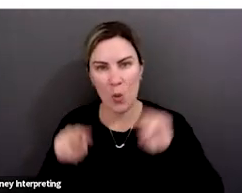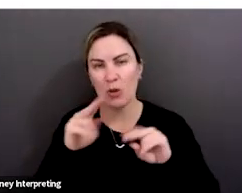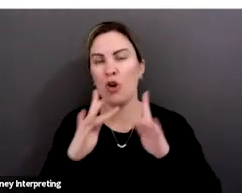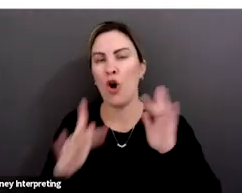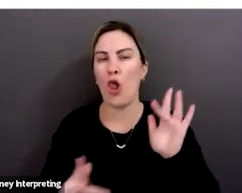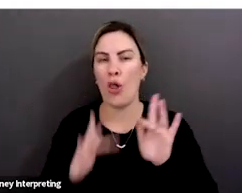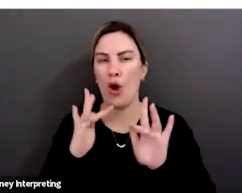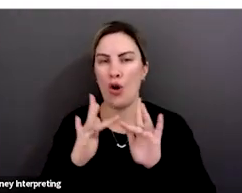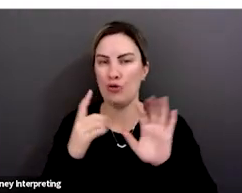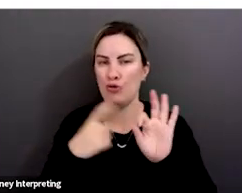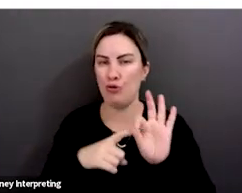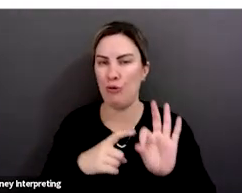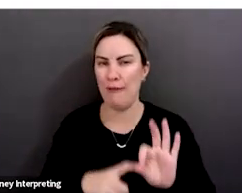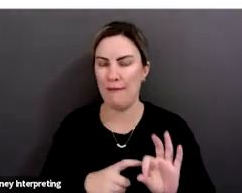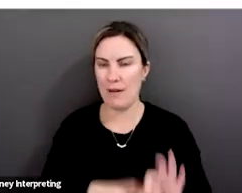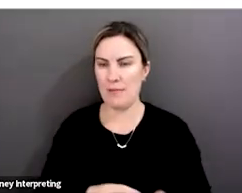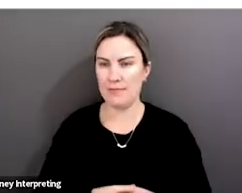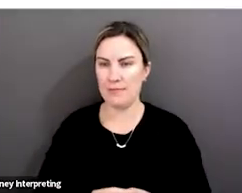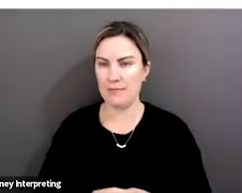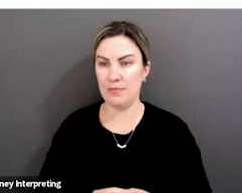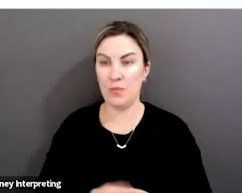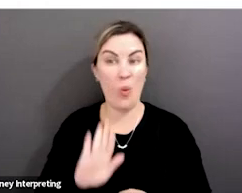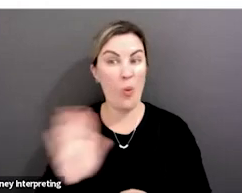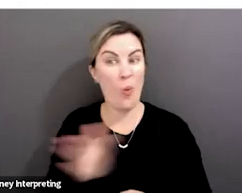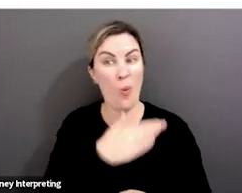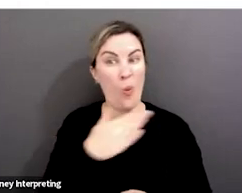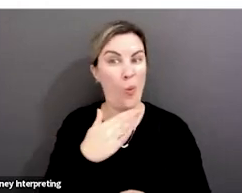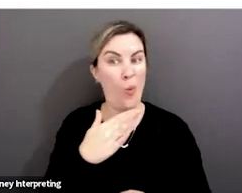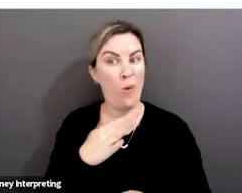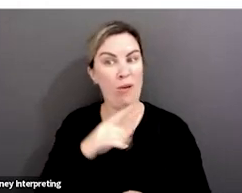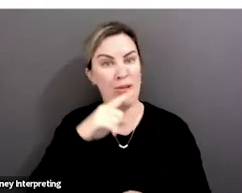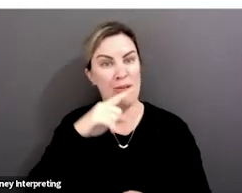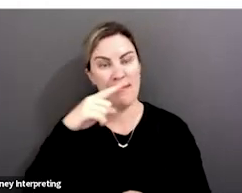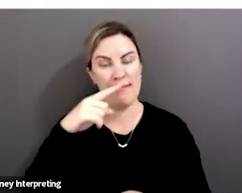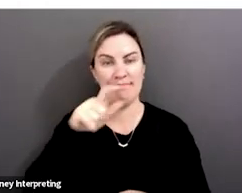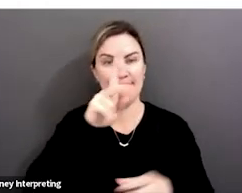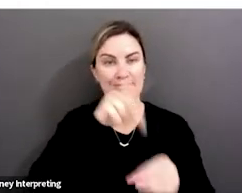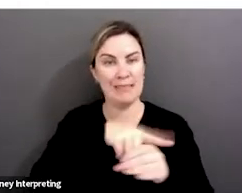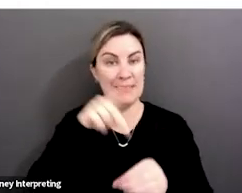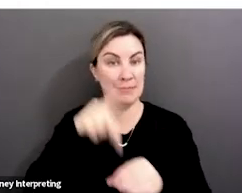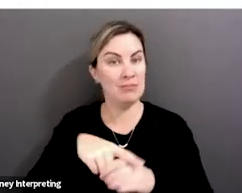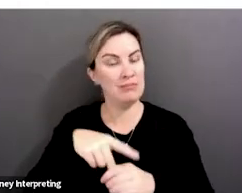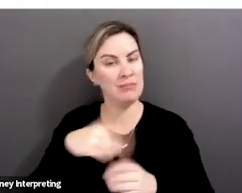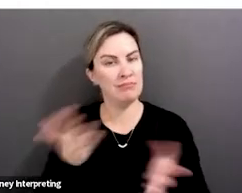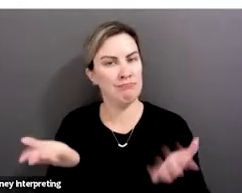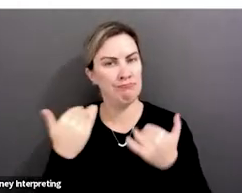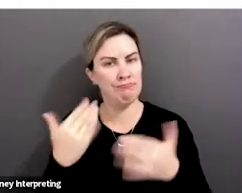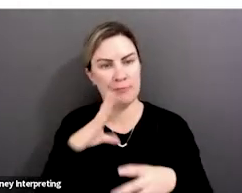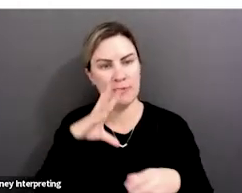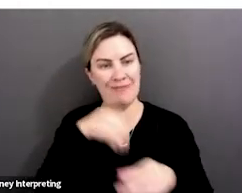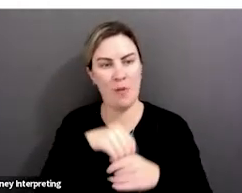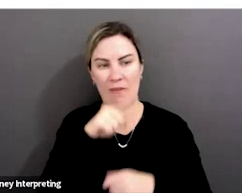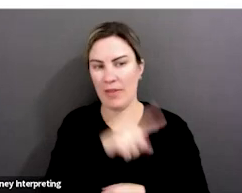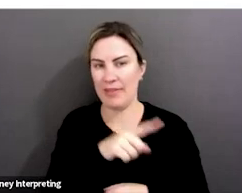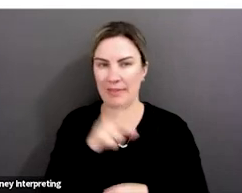well. And all participants in the course are welcome to participate in this evaluation